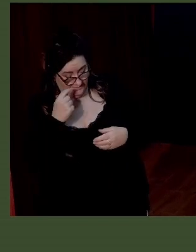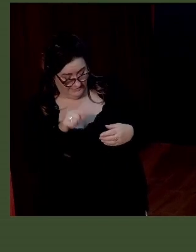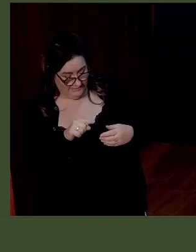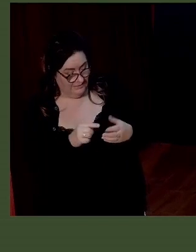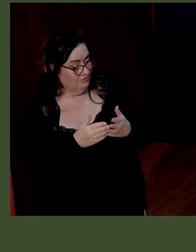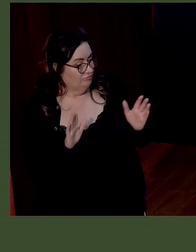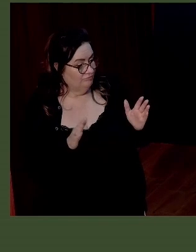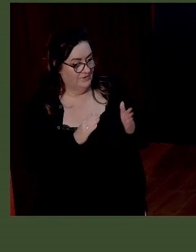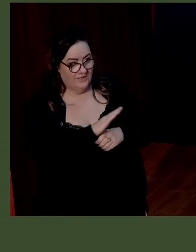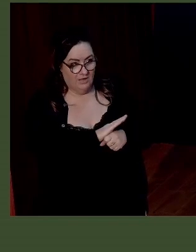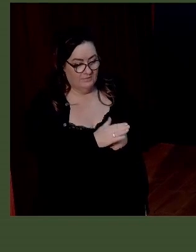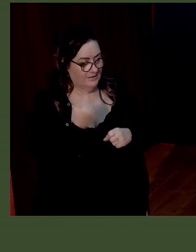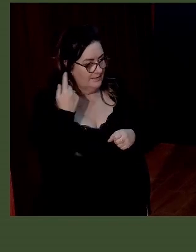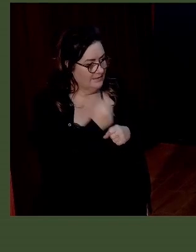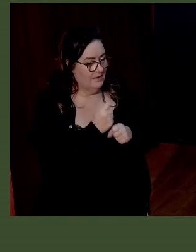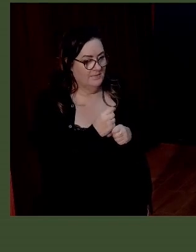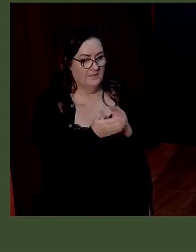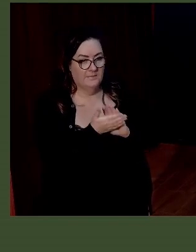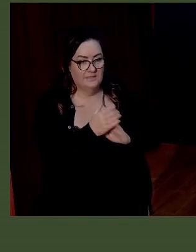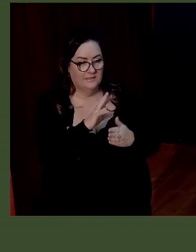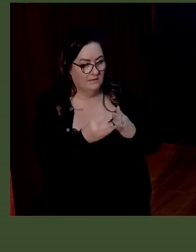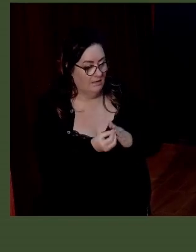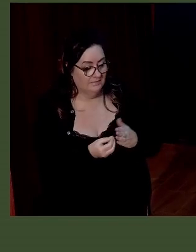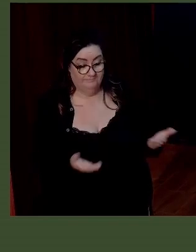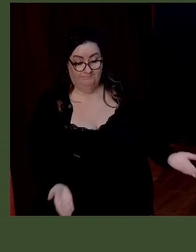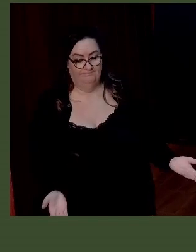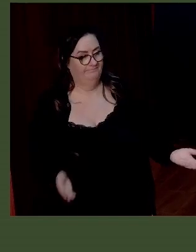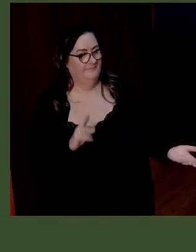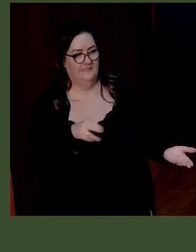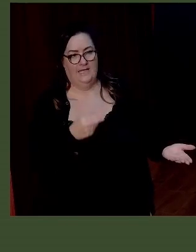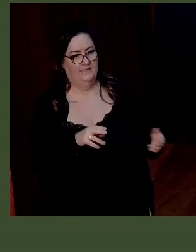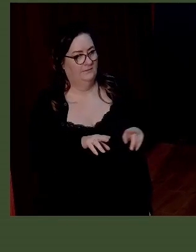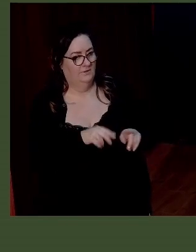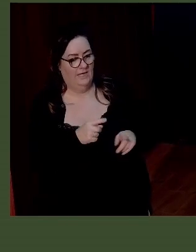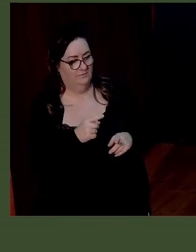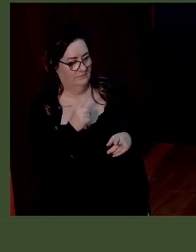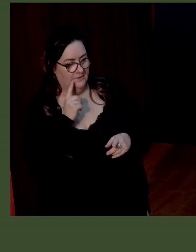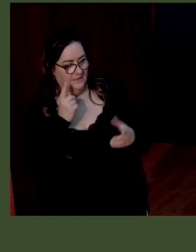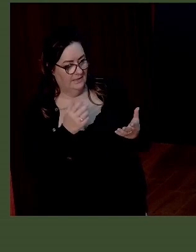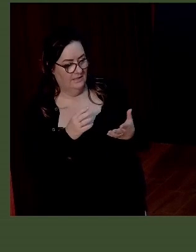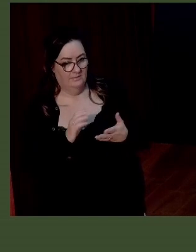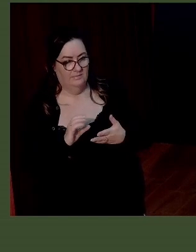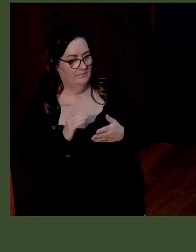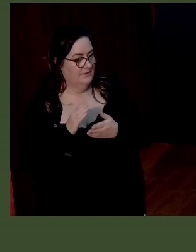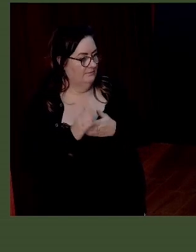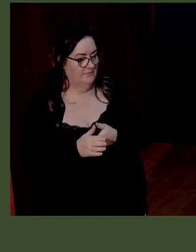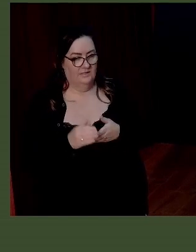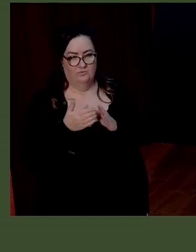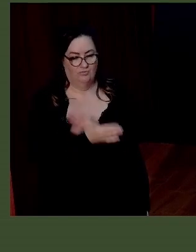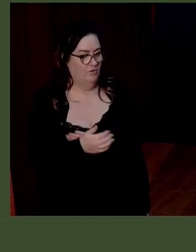general circumstances of the time and the building costs were such that the government could not, without serious prejudice to its credit and its